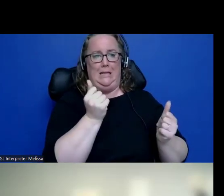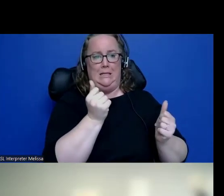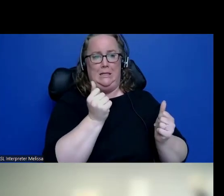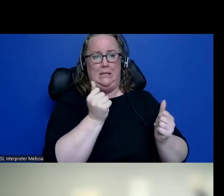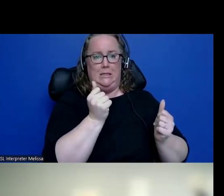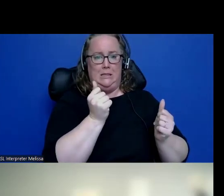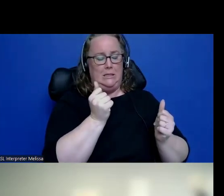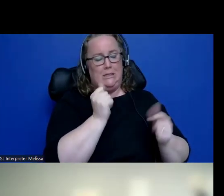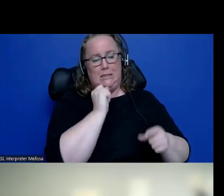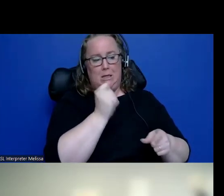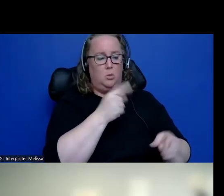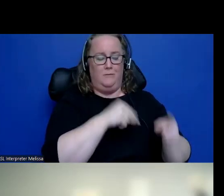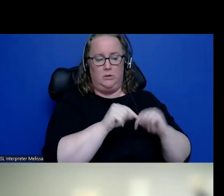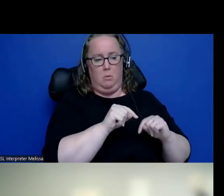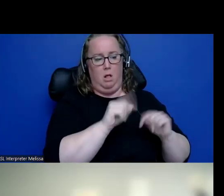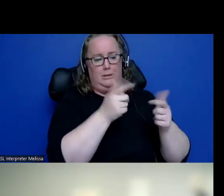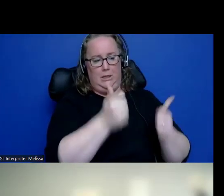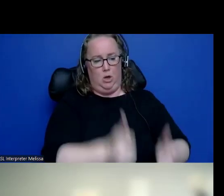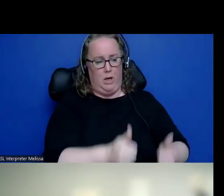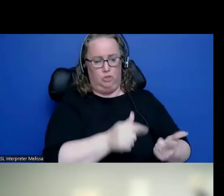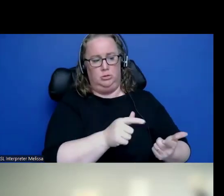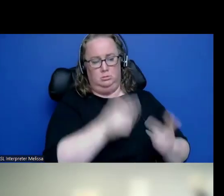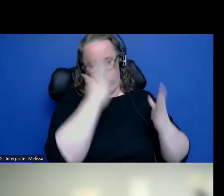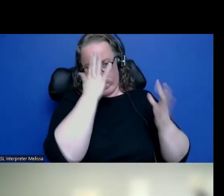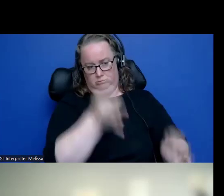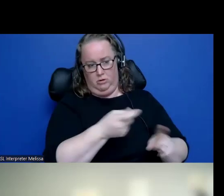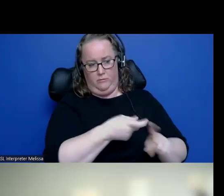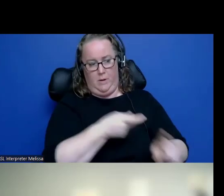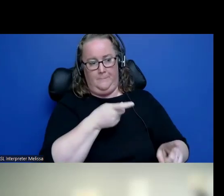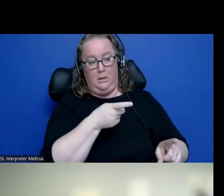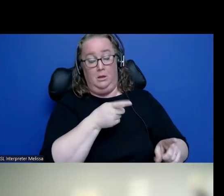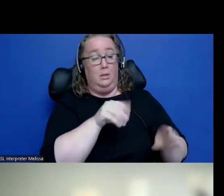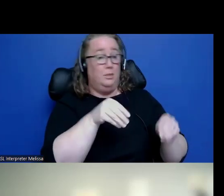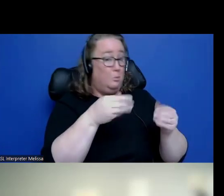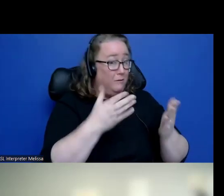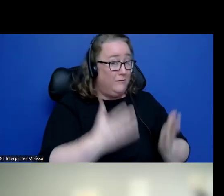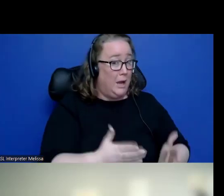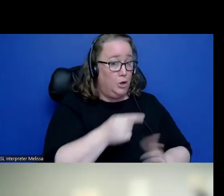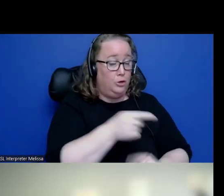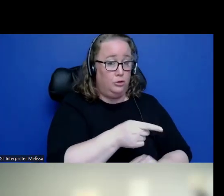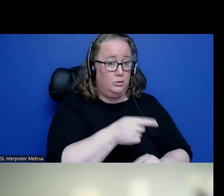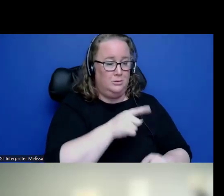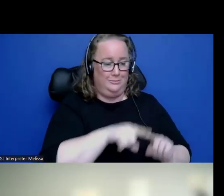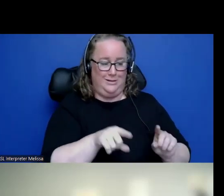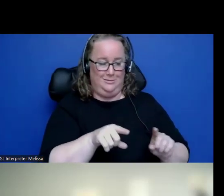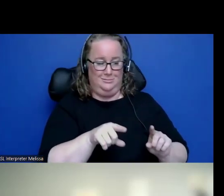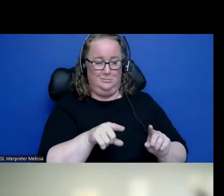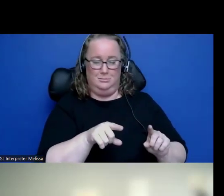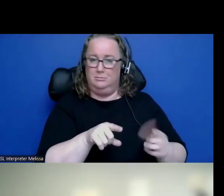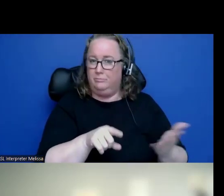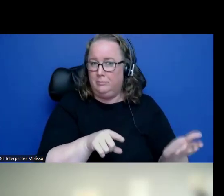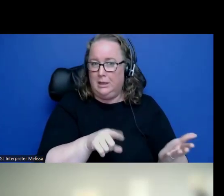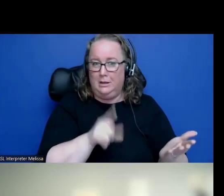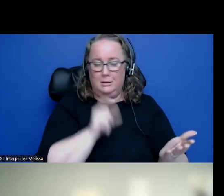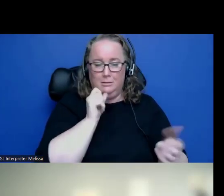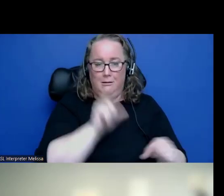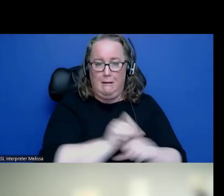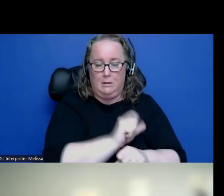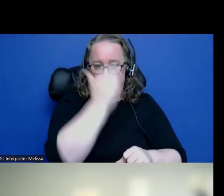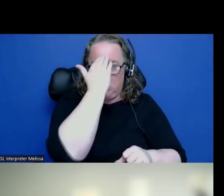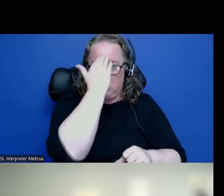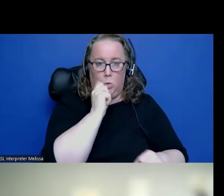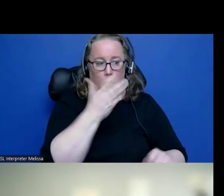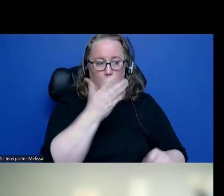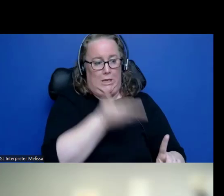and irreversible deterioration despite the provider's very limited exposure to him